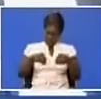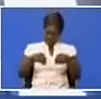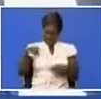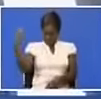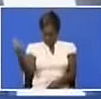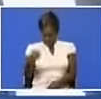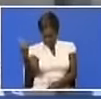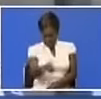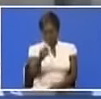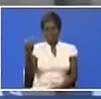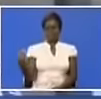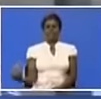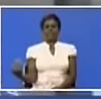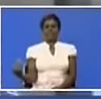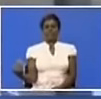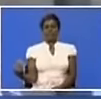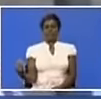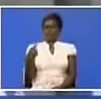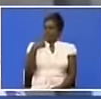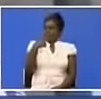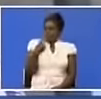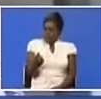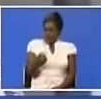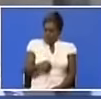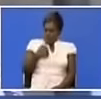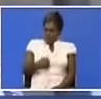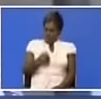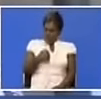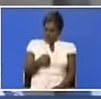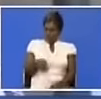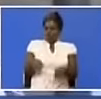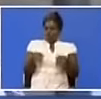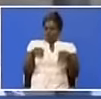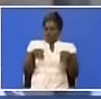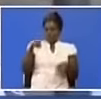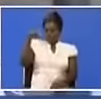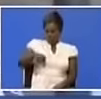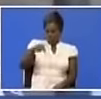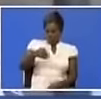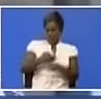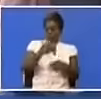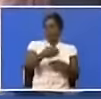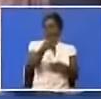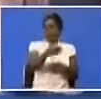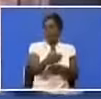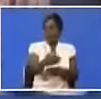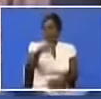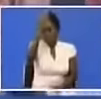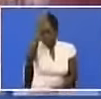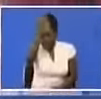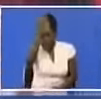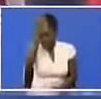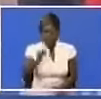child lightly. Mbaluku has said that the postmortem that was to be conducted today has been postponed to Monday.